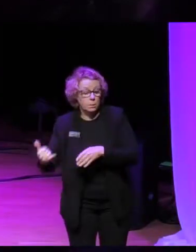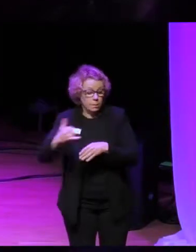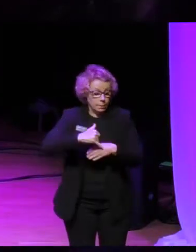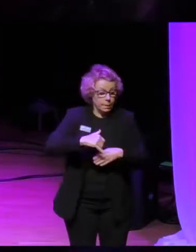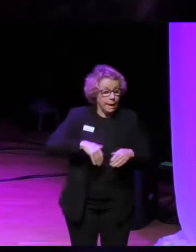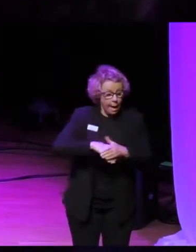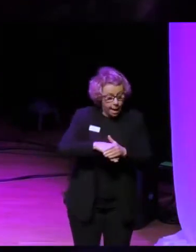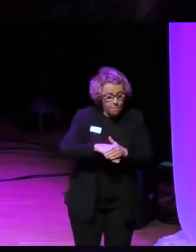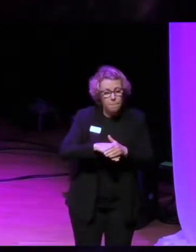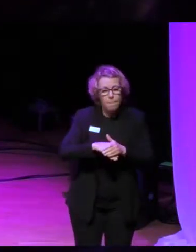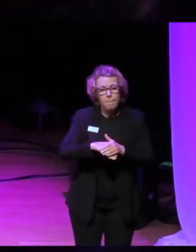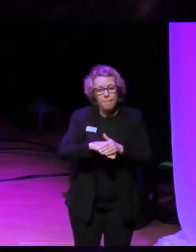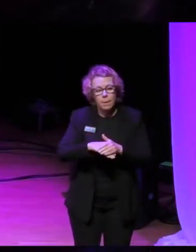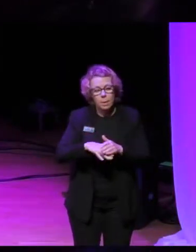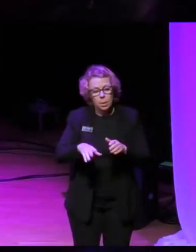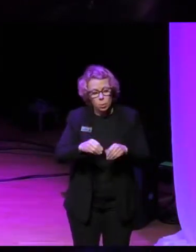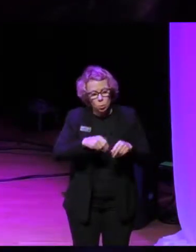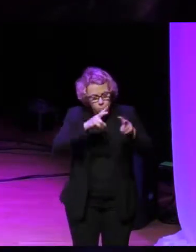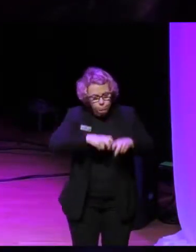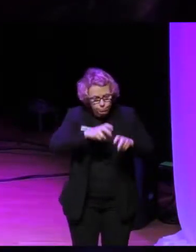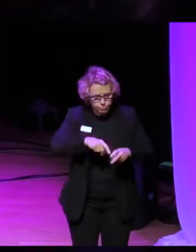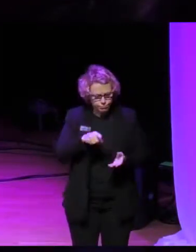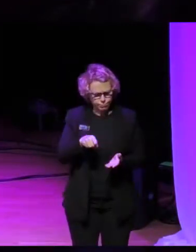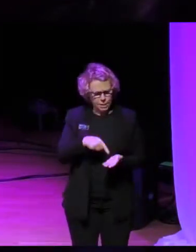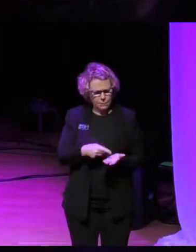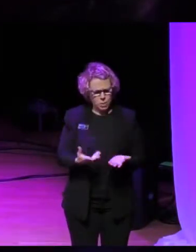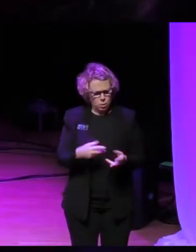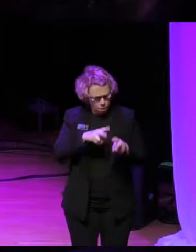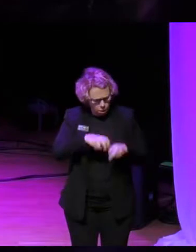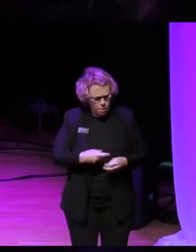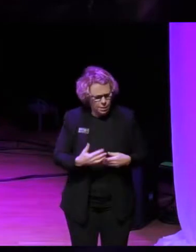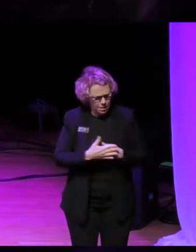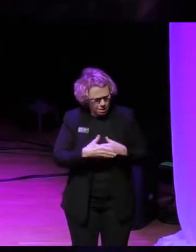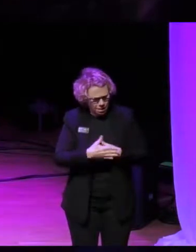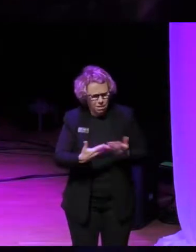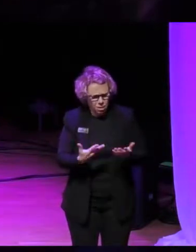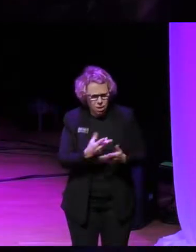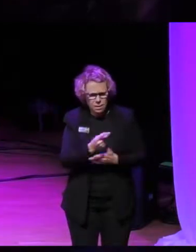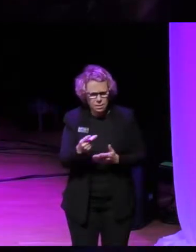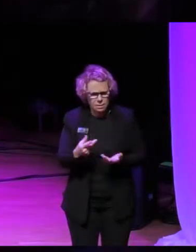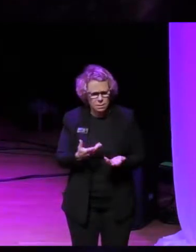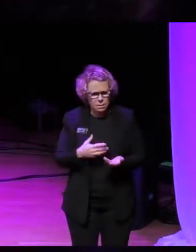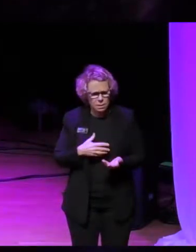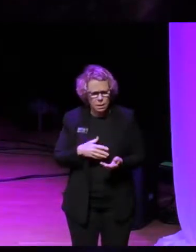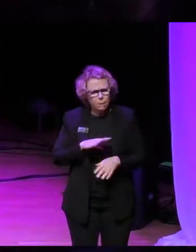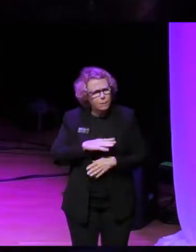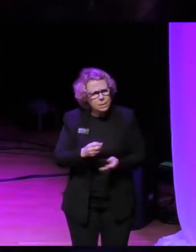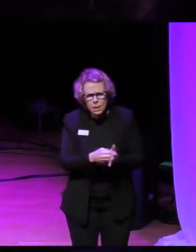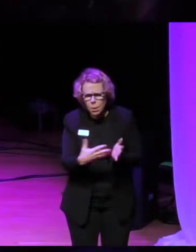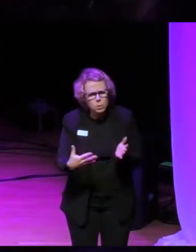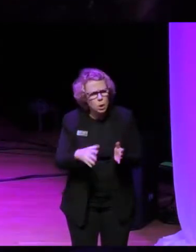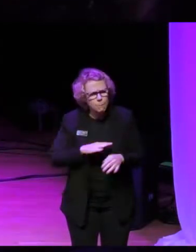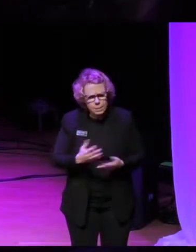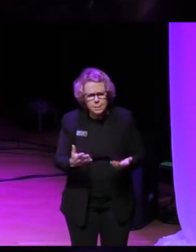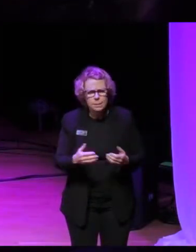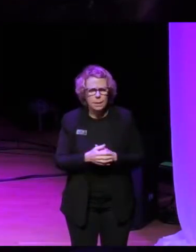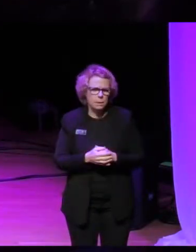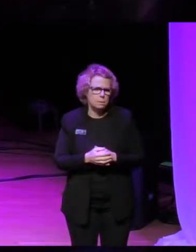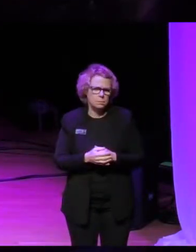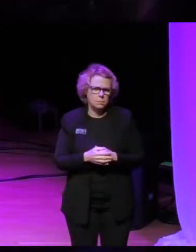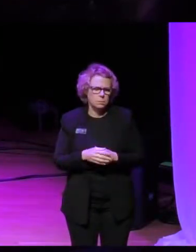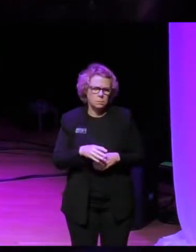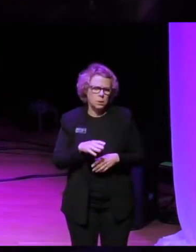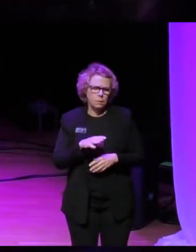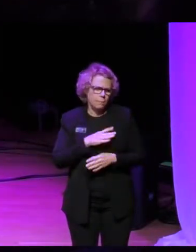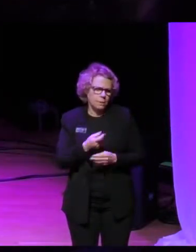any basis for the search taking place. And the government asserts the authority to conduct these sorts of searches without any